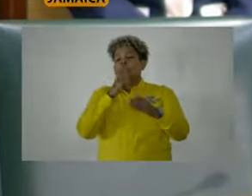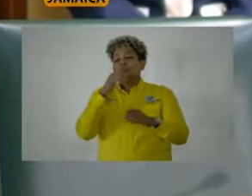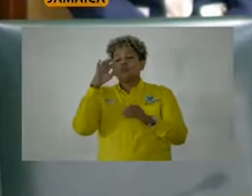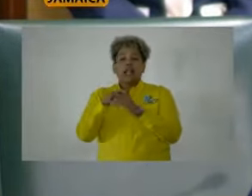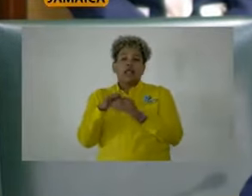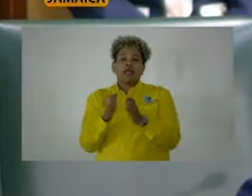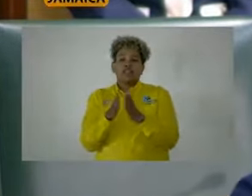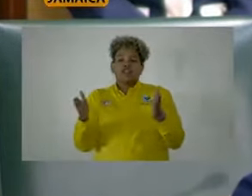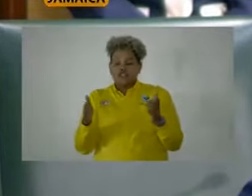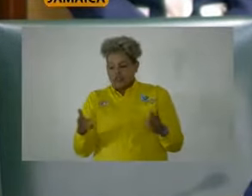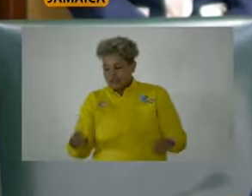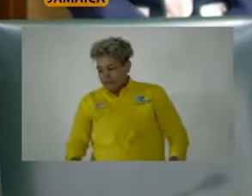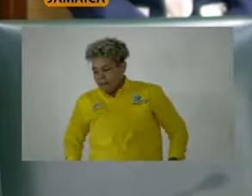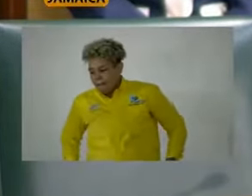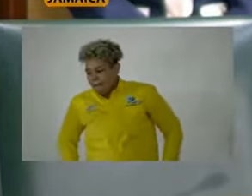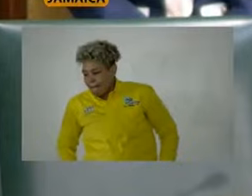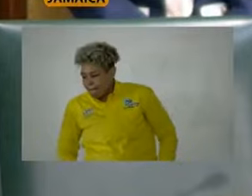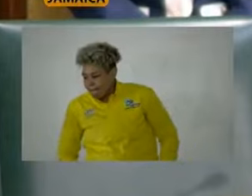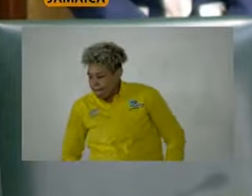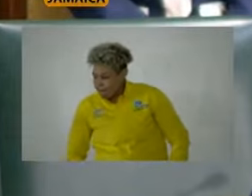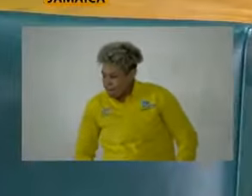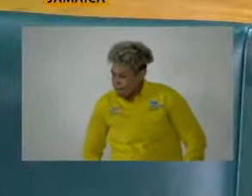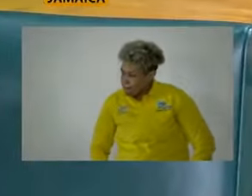next general election.